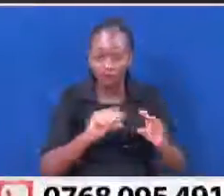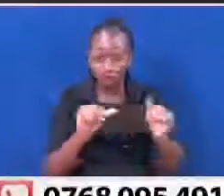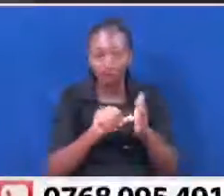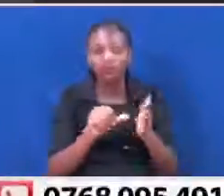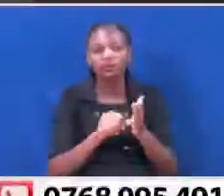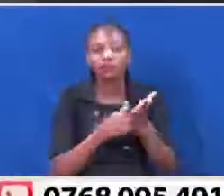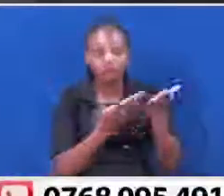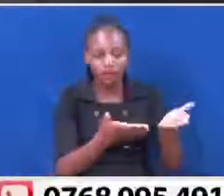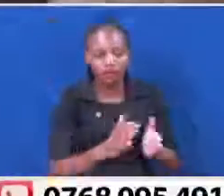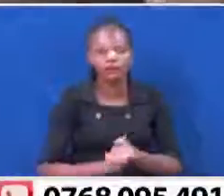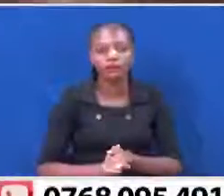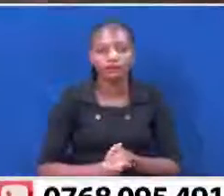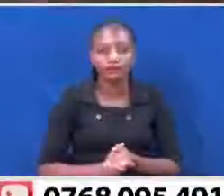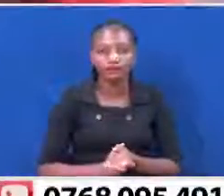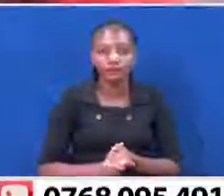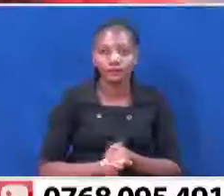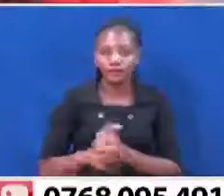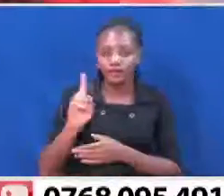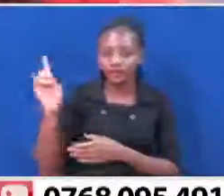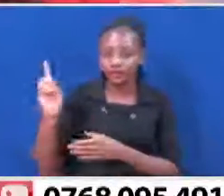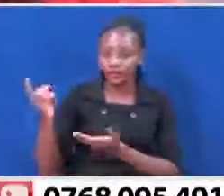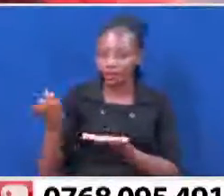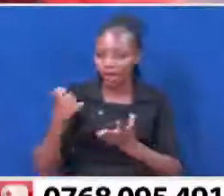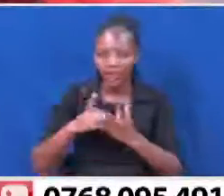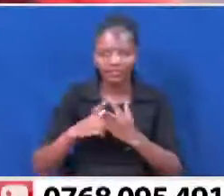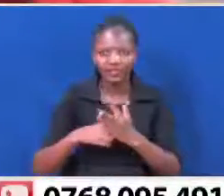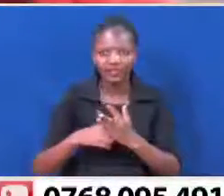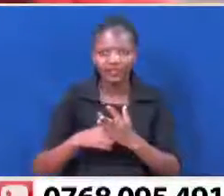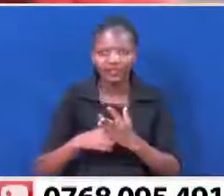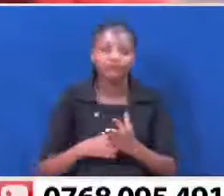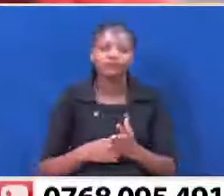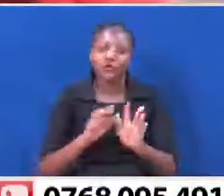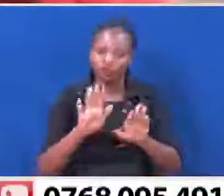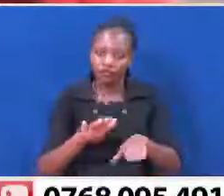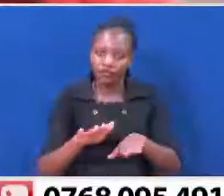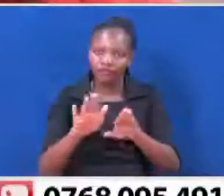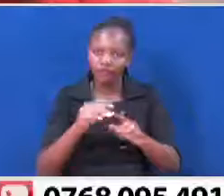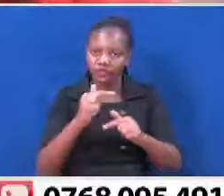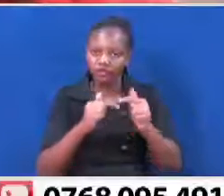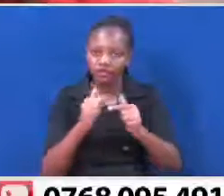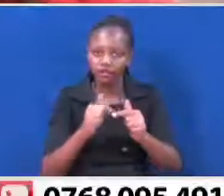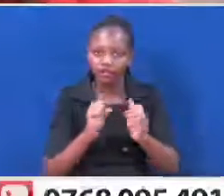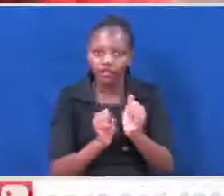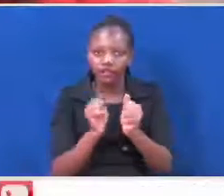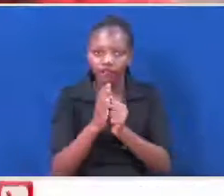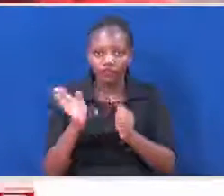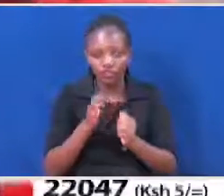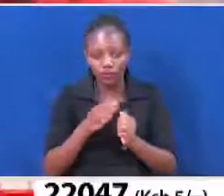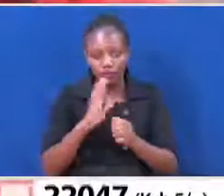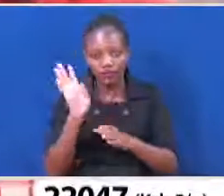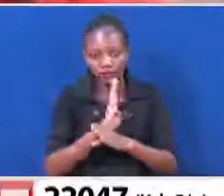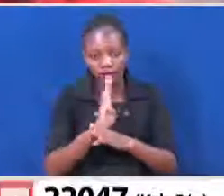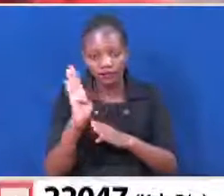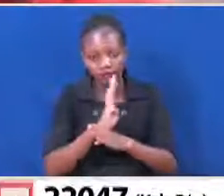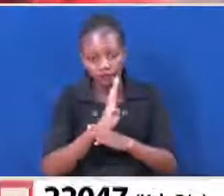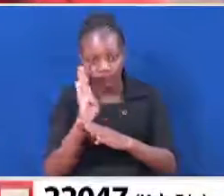pandemic. This is where it all begins, one stitch after another. The 14 pairs of hands create the